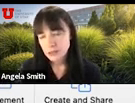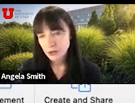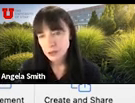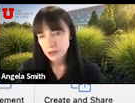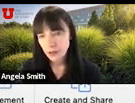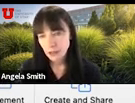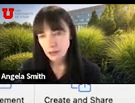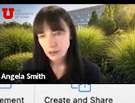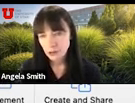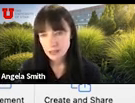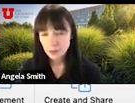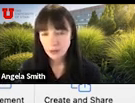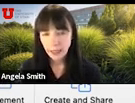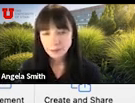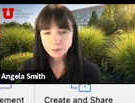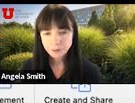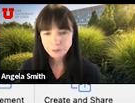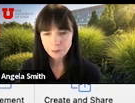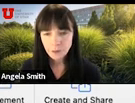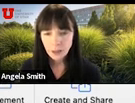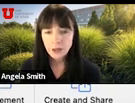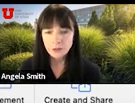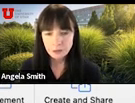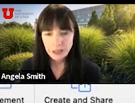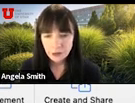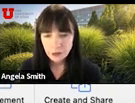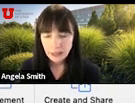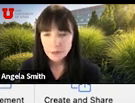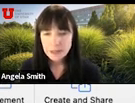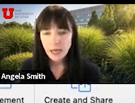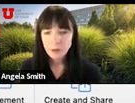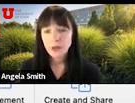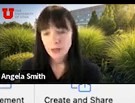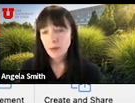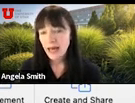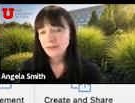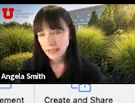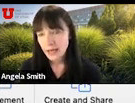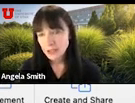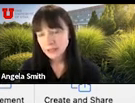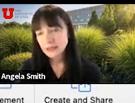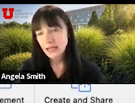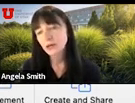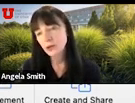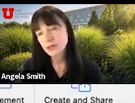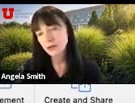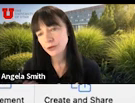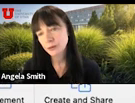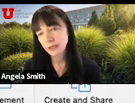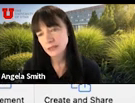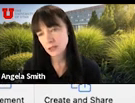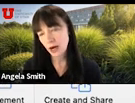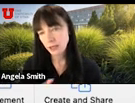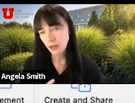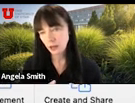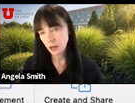verbal description of anything you display. For video clips, you want to think about having captions and also